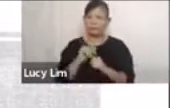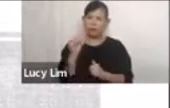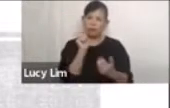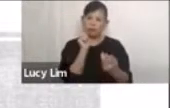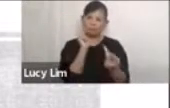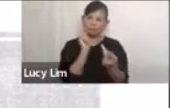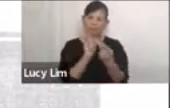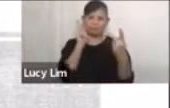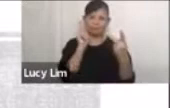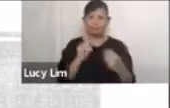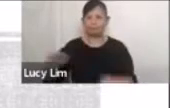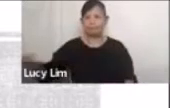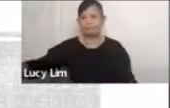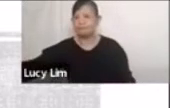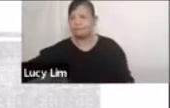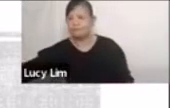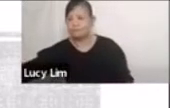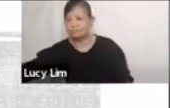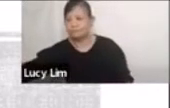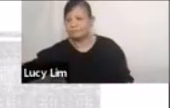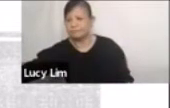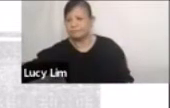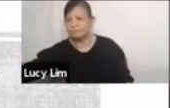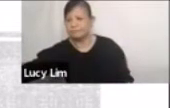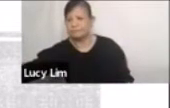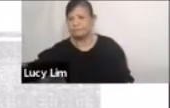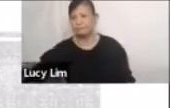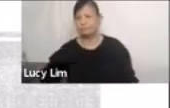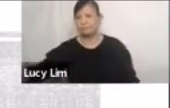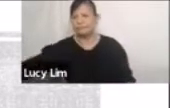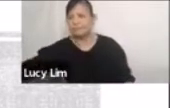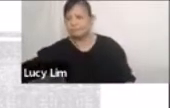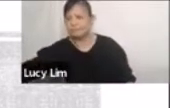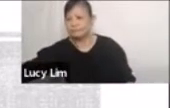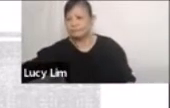So based on the preliminary study and